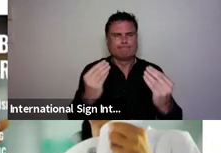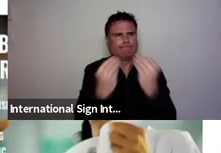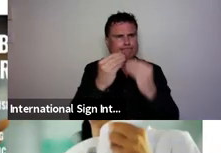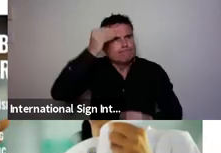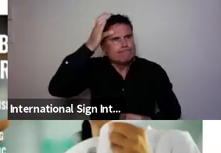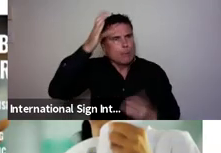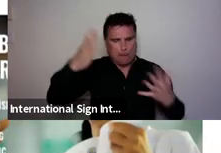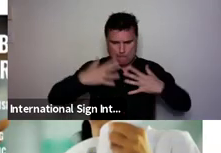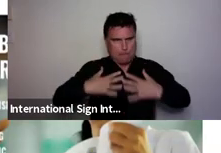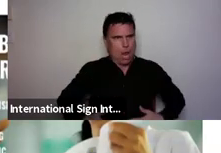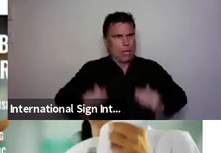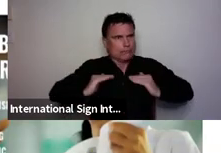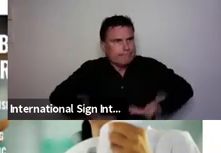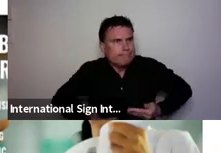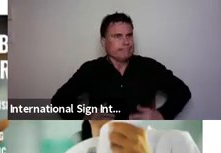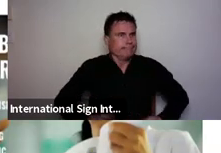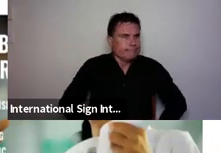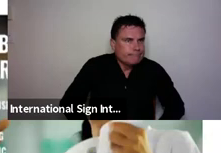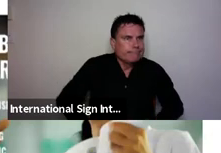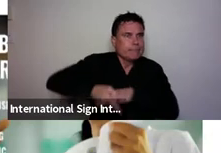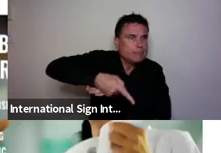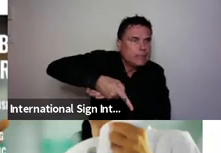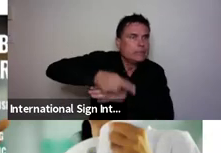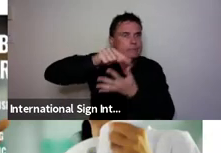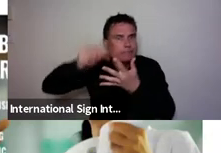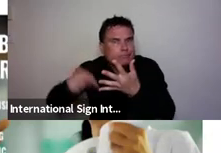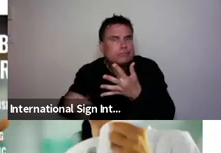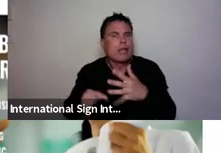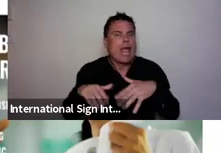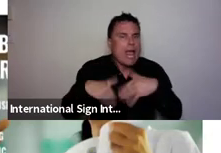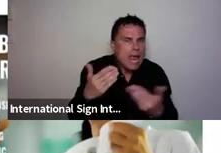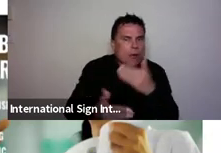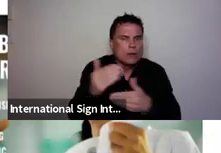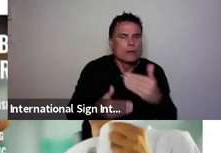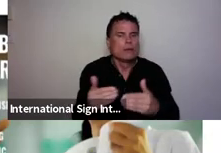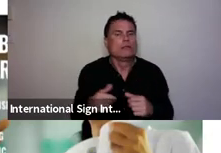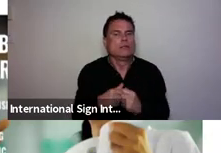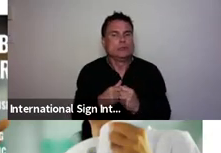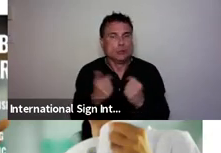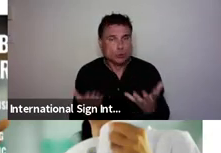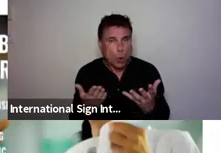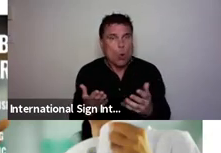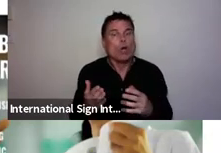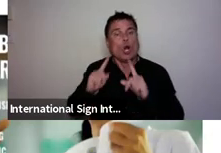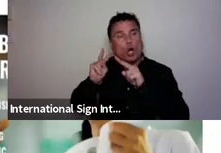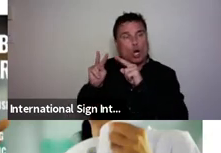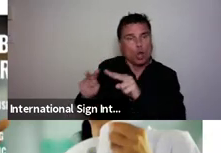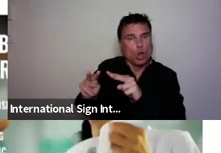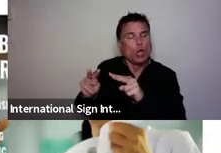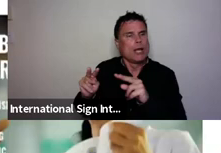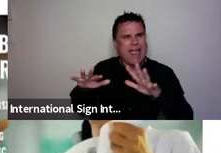talked about the importance of following local policies around physical distancing, small training groups